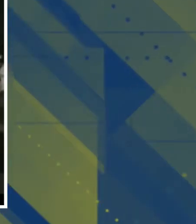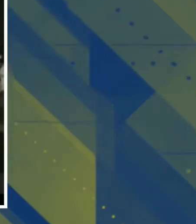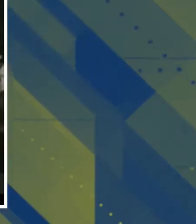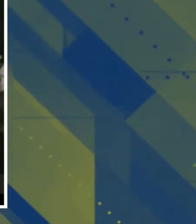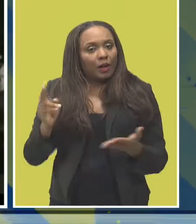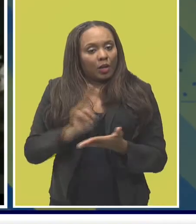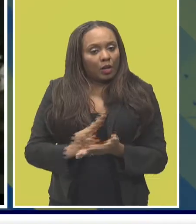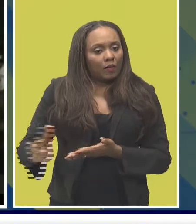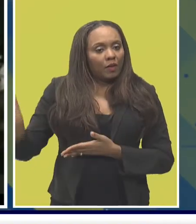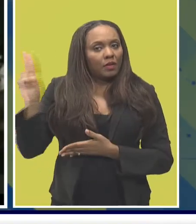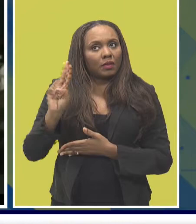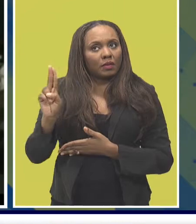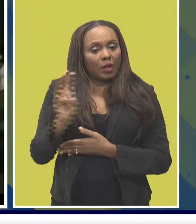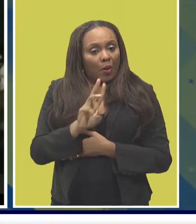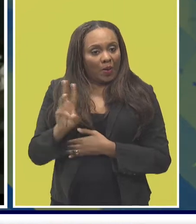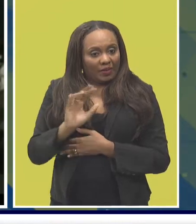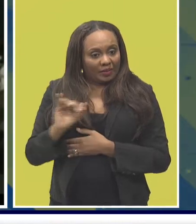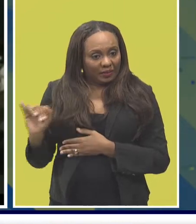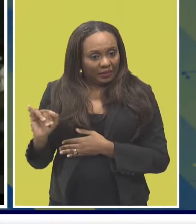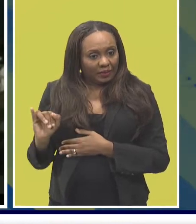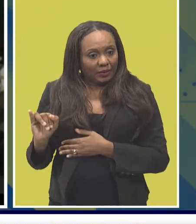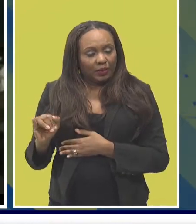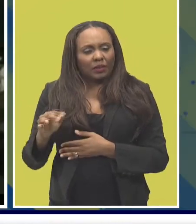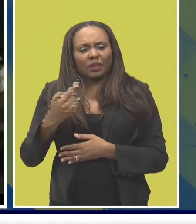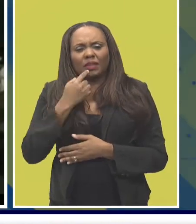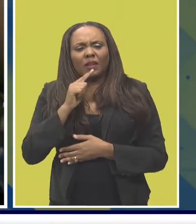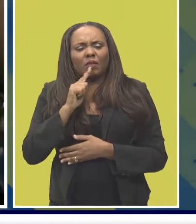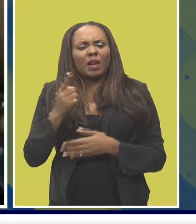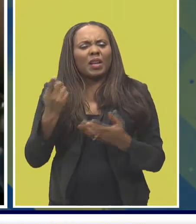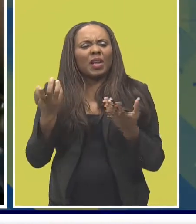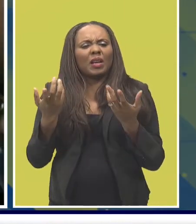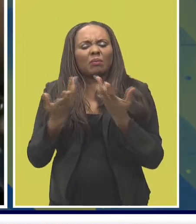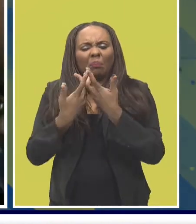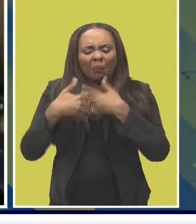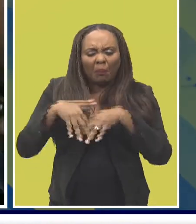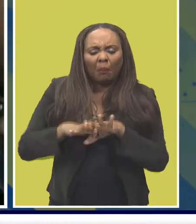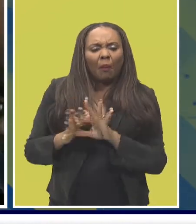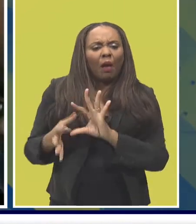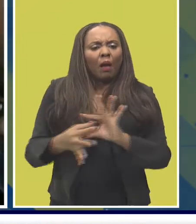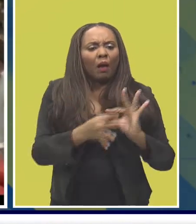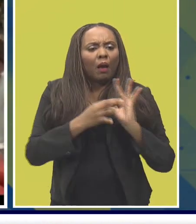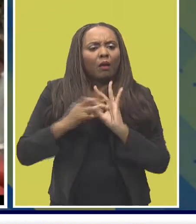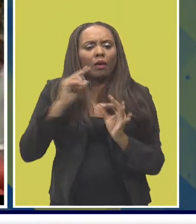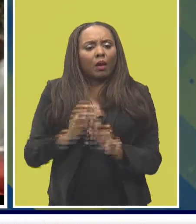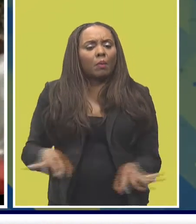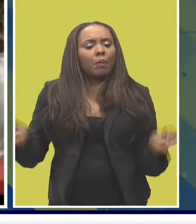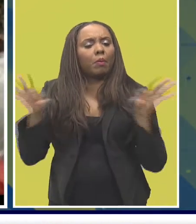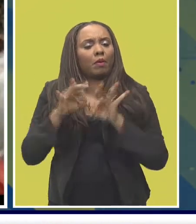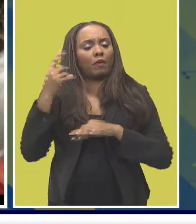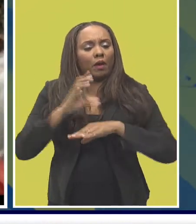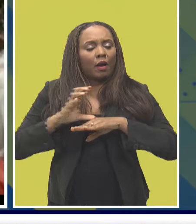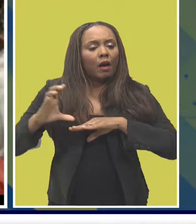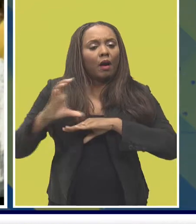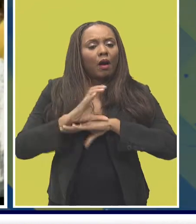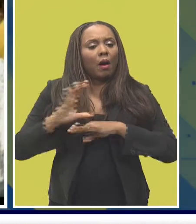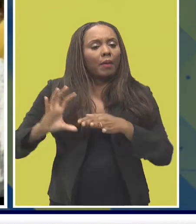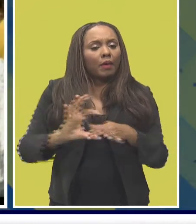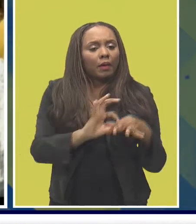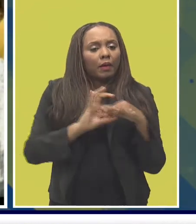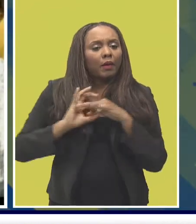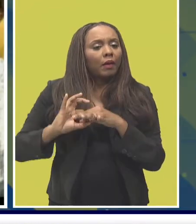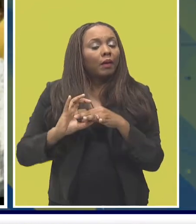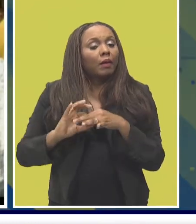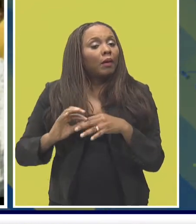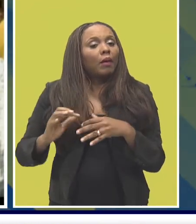for Creative Imagination, integration is critically important to the region's progression. She says what's in it for all of